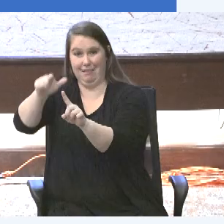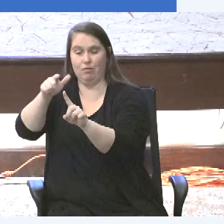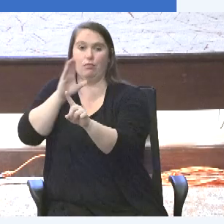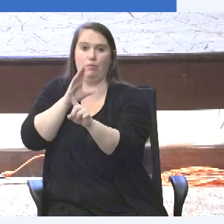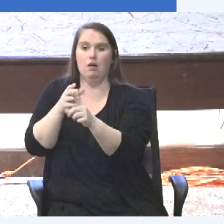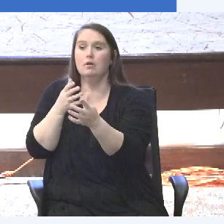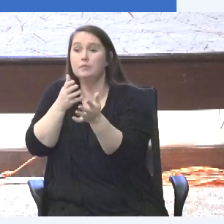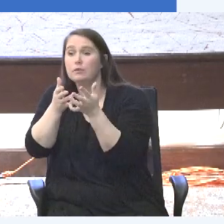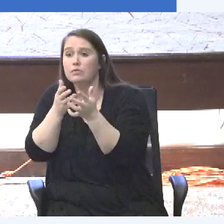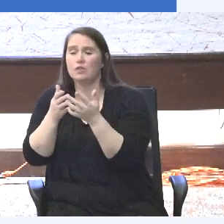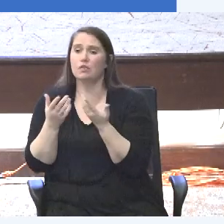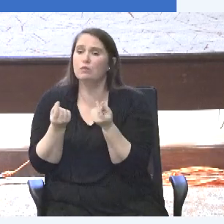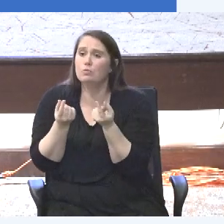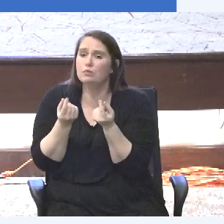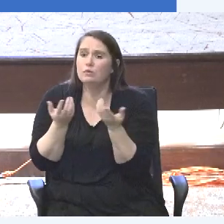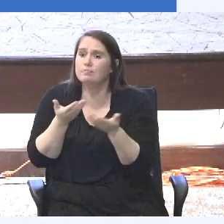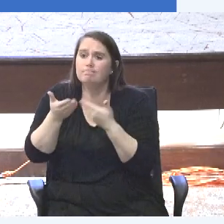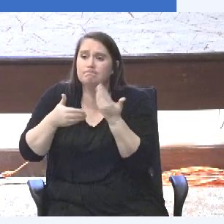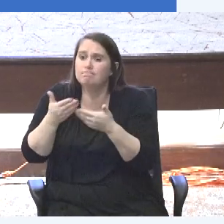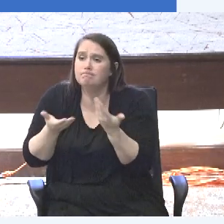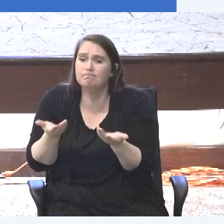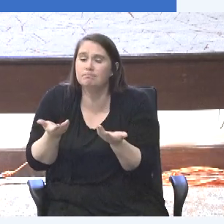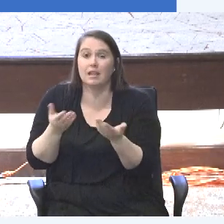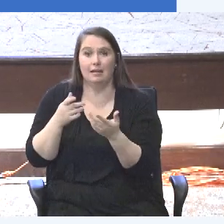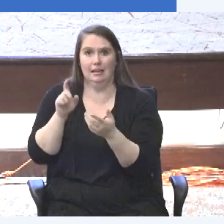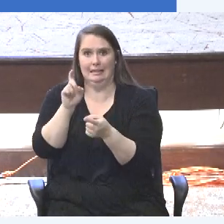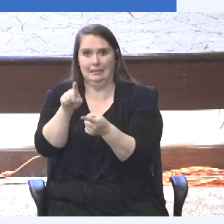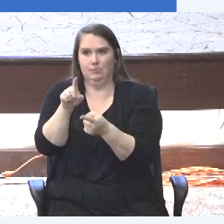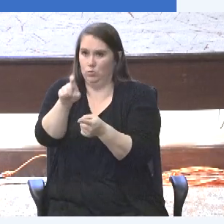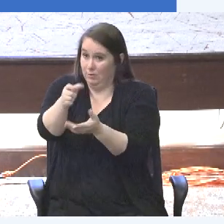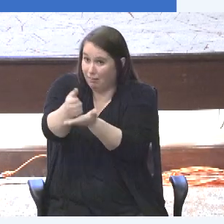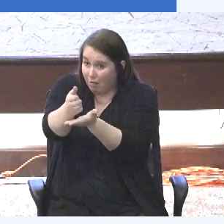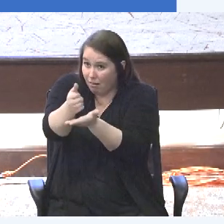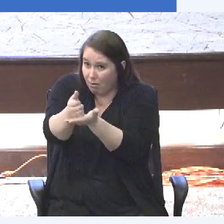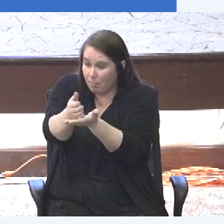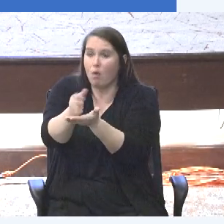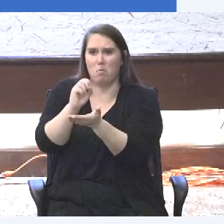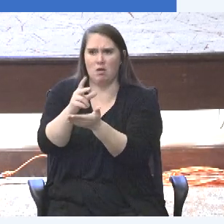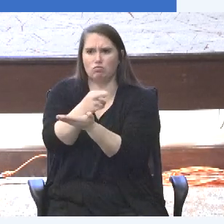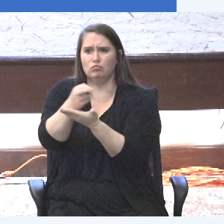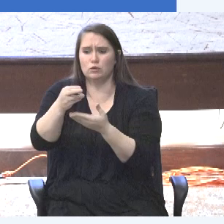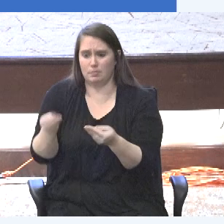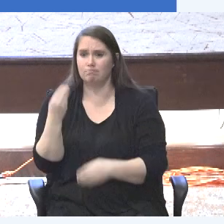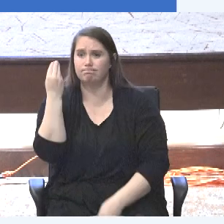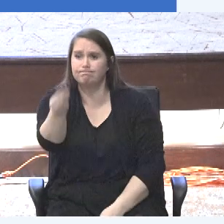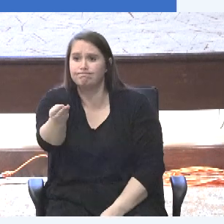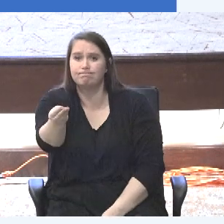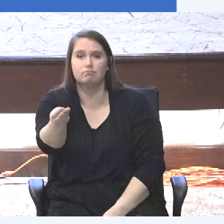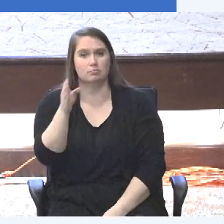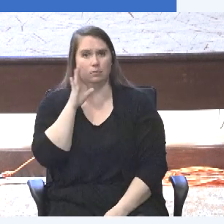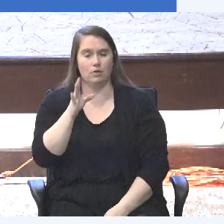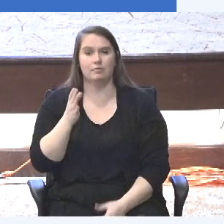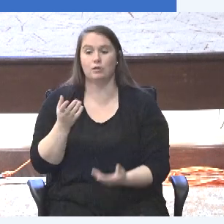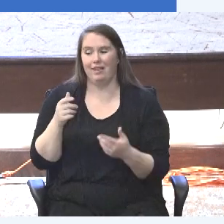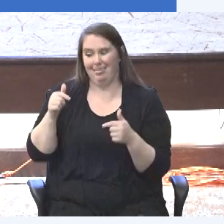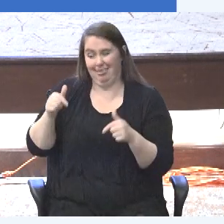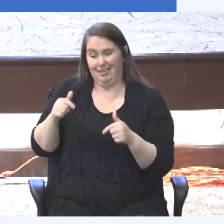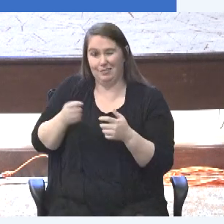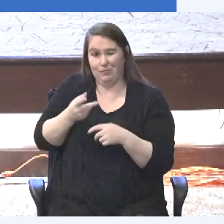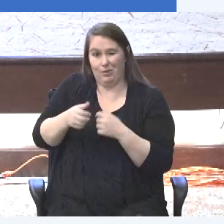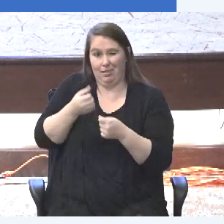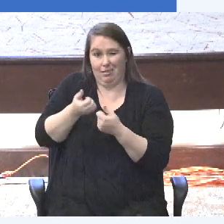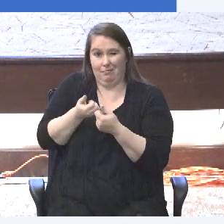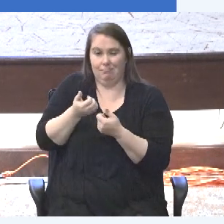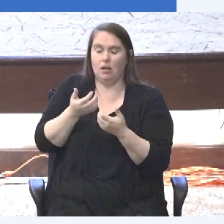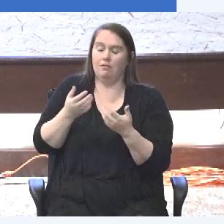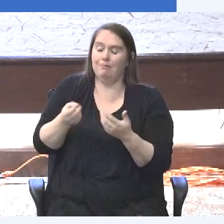to just check in how they're doing. And if they need help, get them connected to the resources available. So these are just some of the things we've been doing as far as firefighter